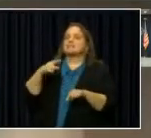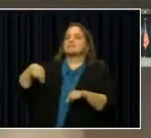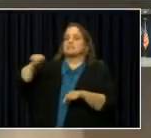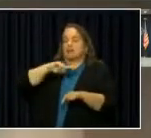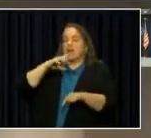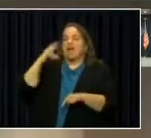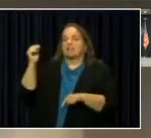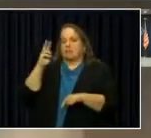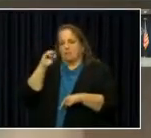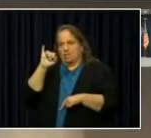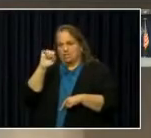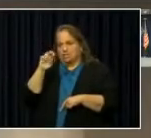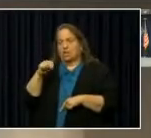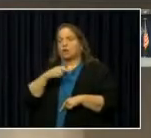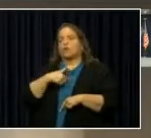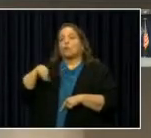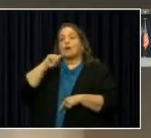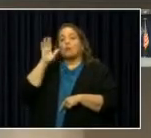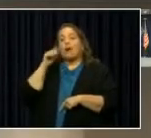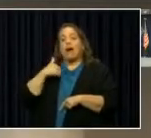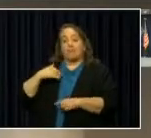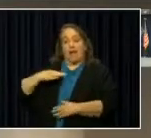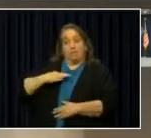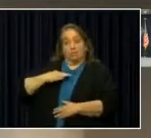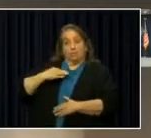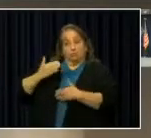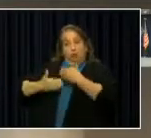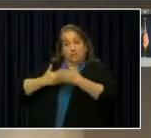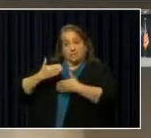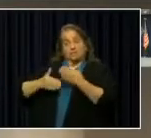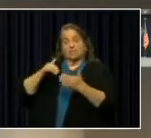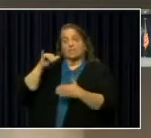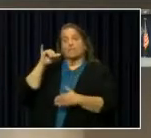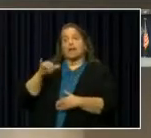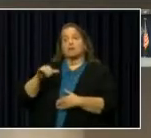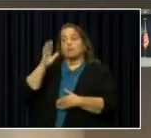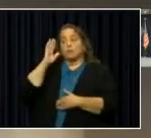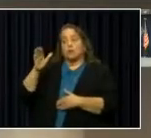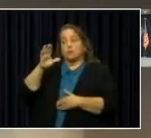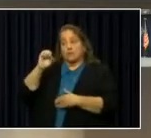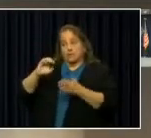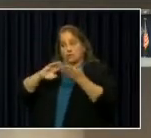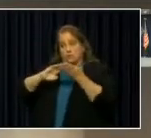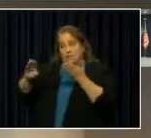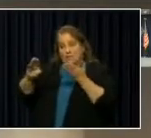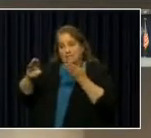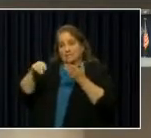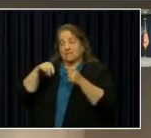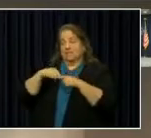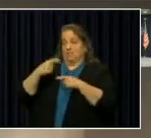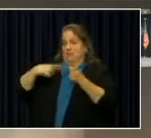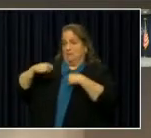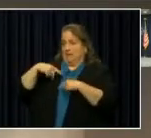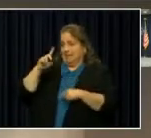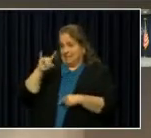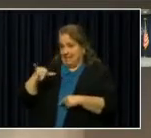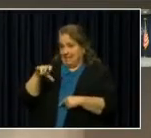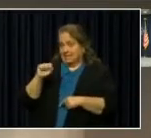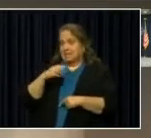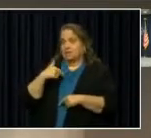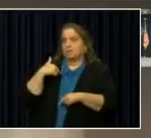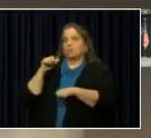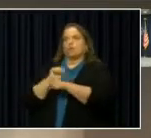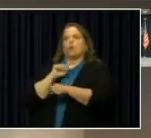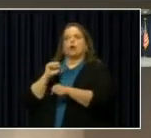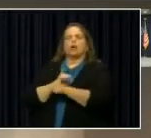this mission. We will have an application process that will be released in the coming days, and we are